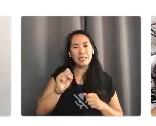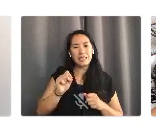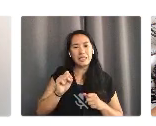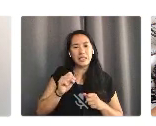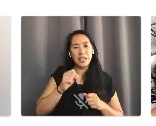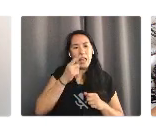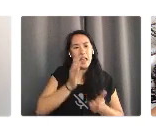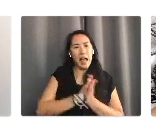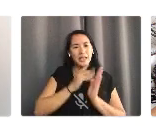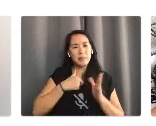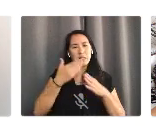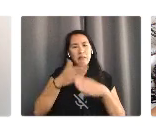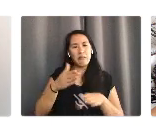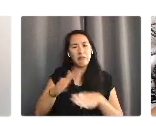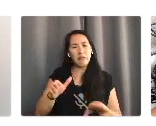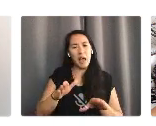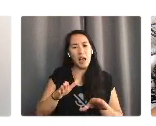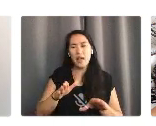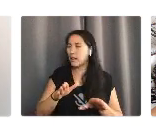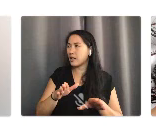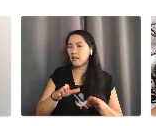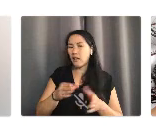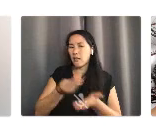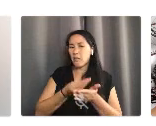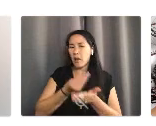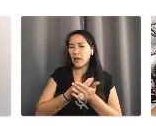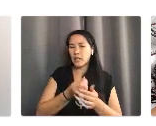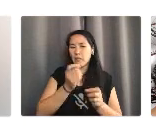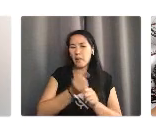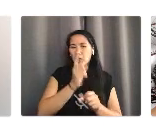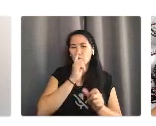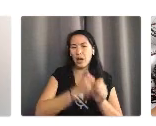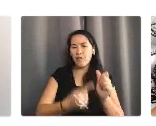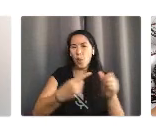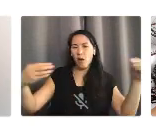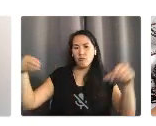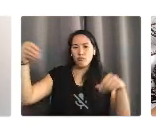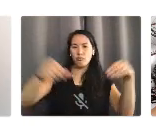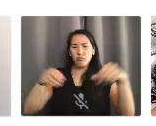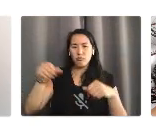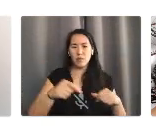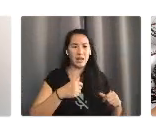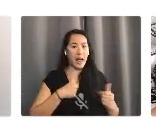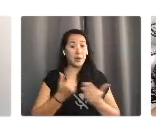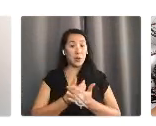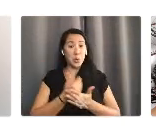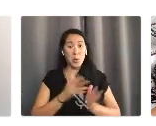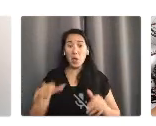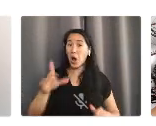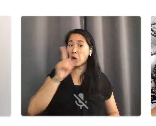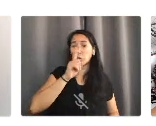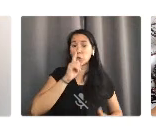and get the payment from everyone for the decorations and the foods and all that. And, being the new kid at school, I was so happy to have a task